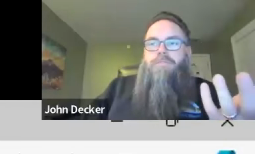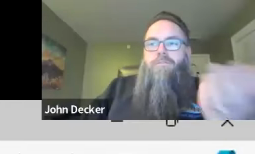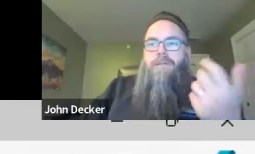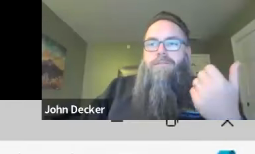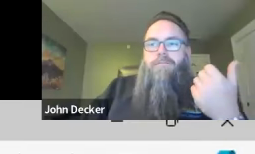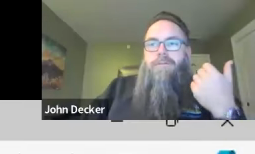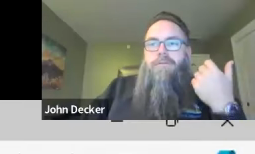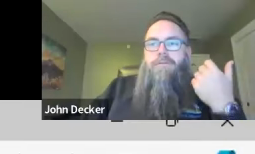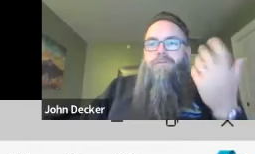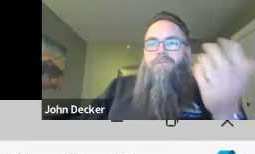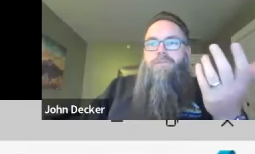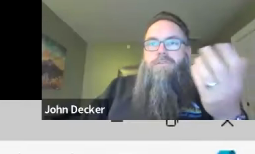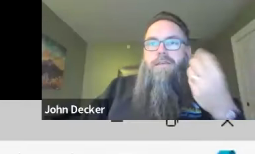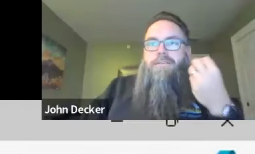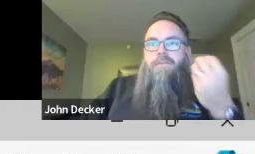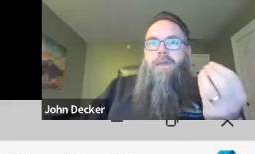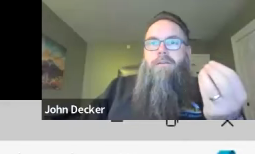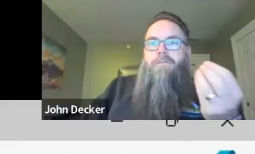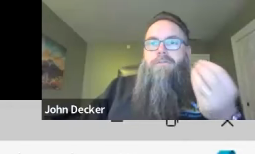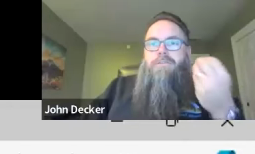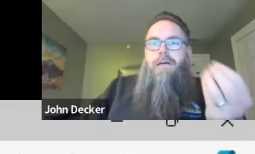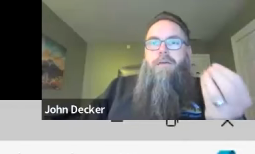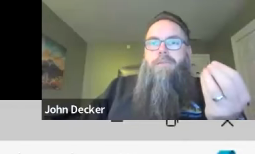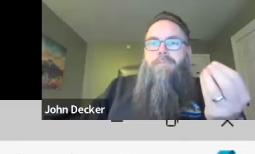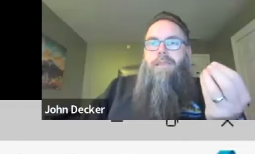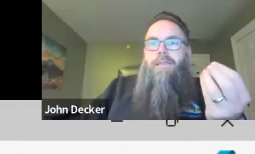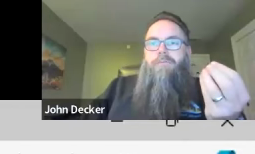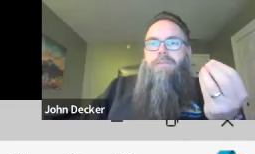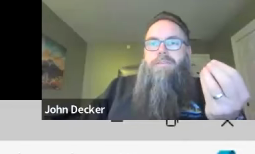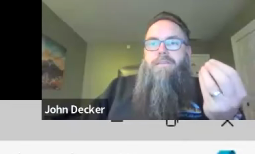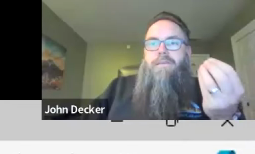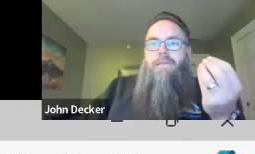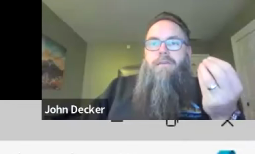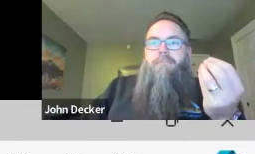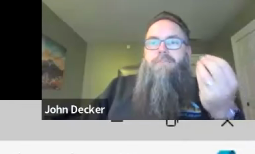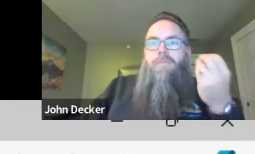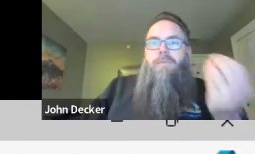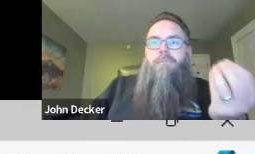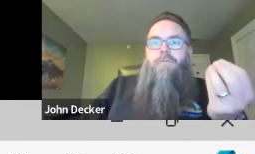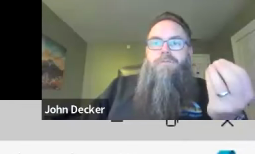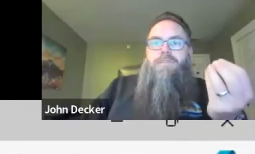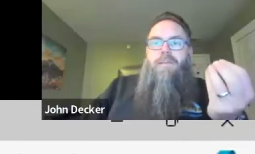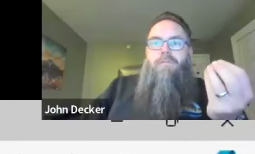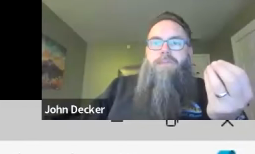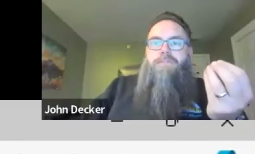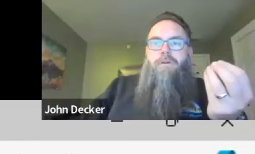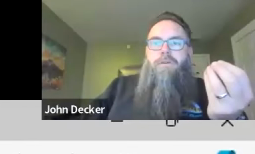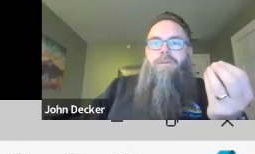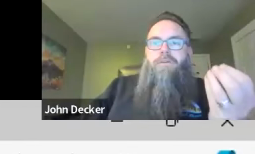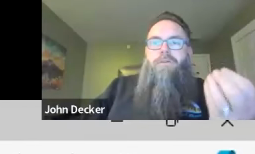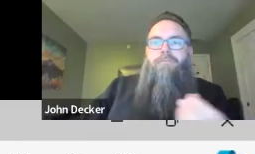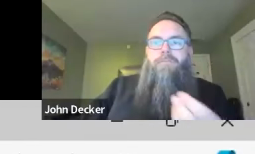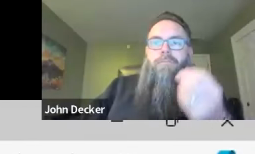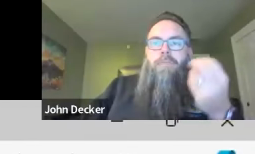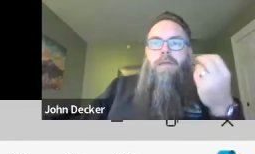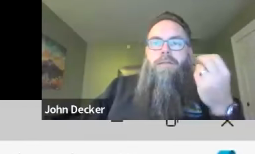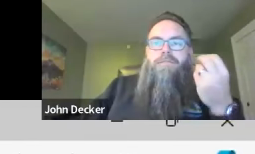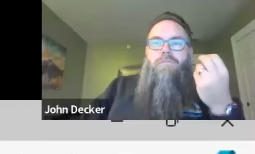rate models and rates. So first, as a reminder, this has not been updated recently, but the rate models and rates are